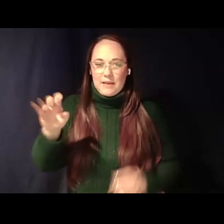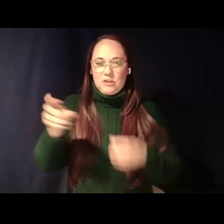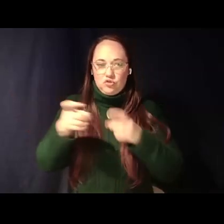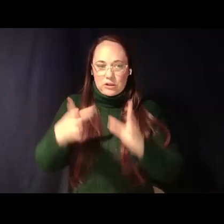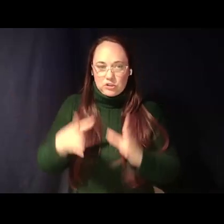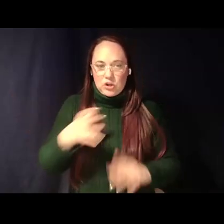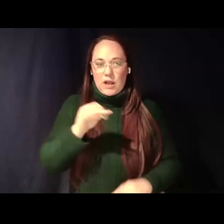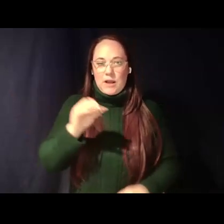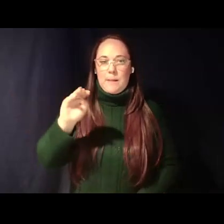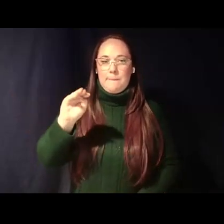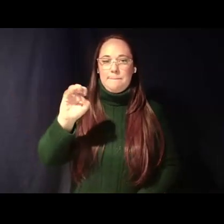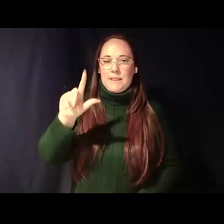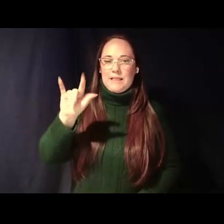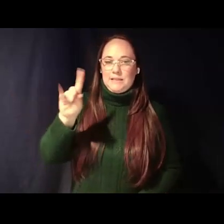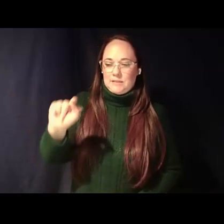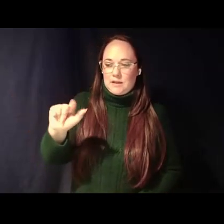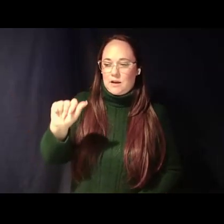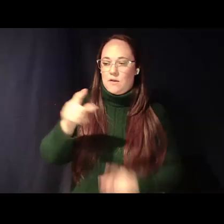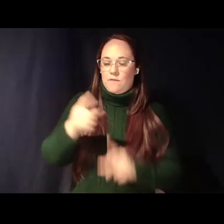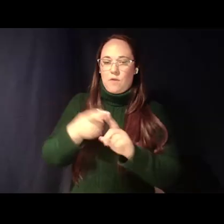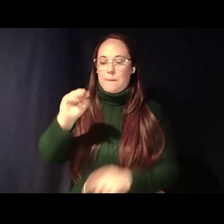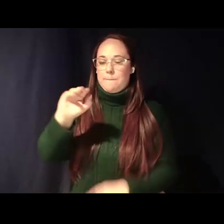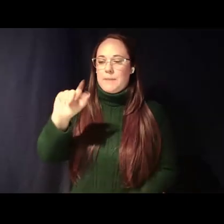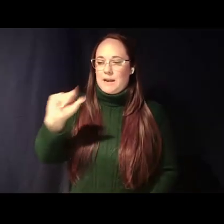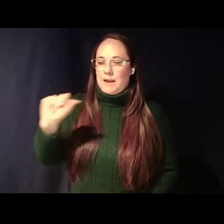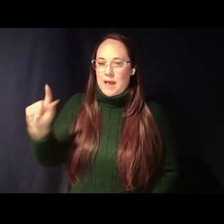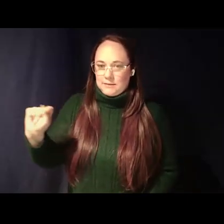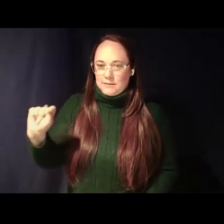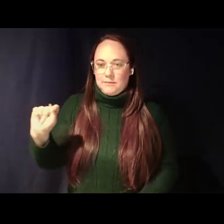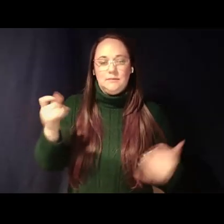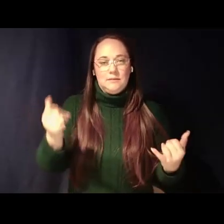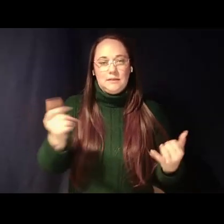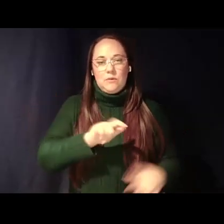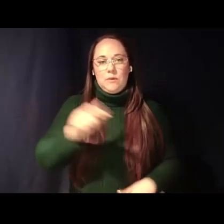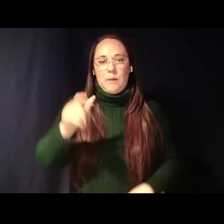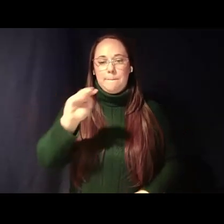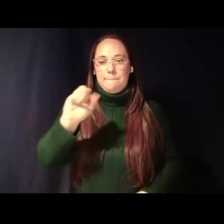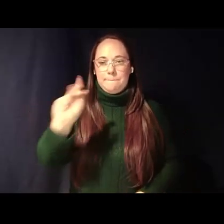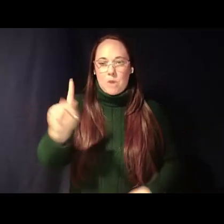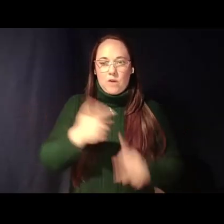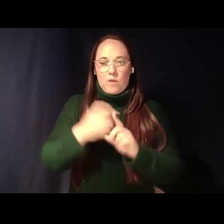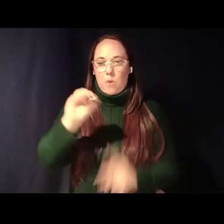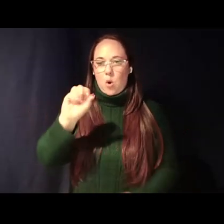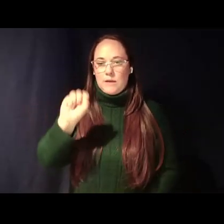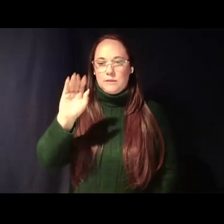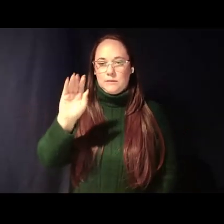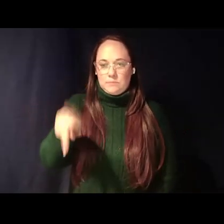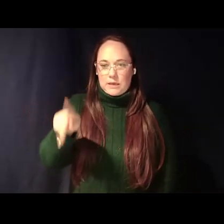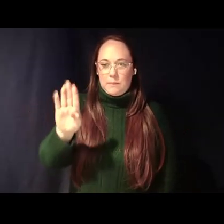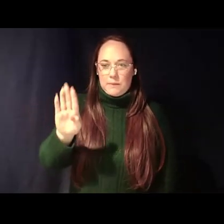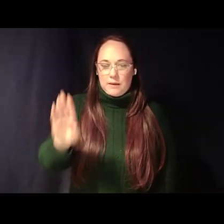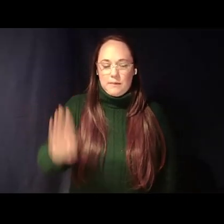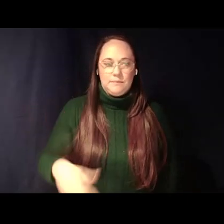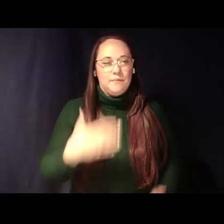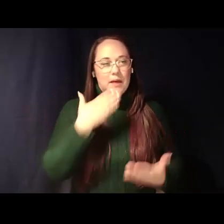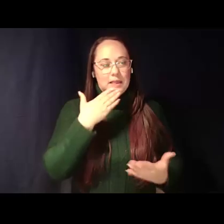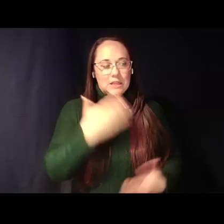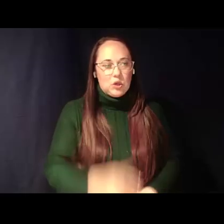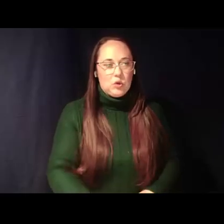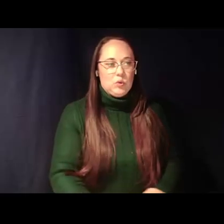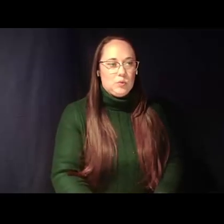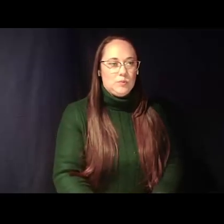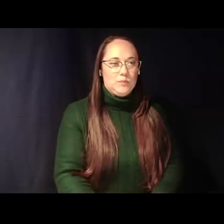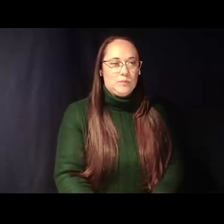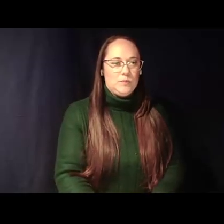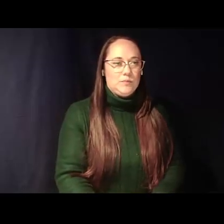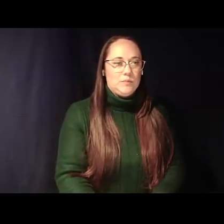Dutton from Manat Health. With that, I'm happy to hand it over to Mark Ferrandino from OSPB. Thank you, Barrick. As